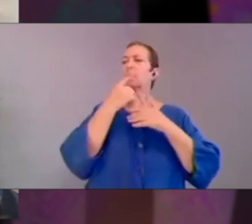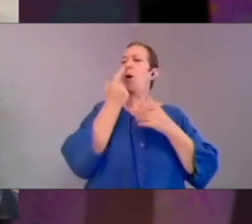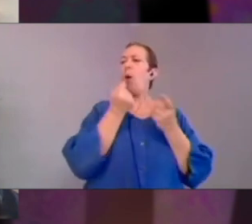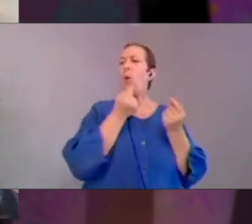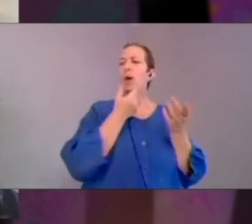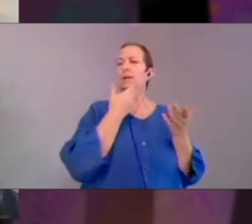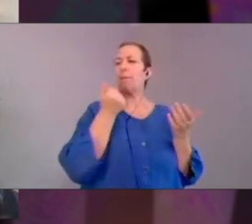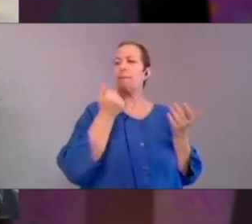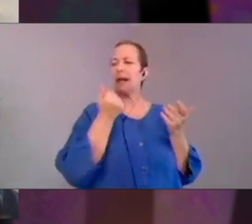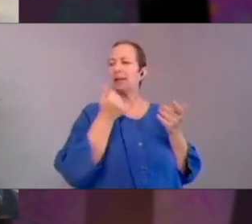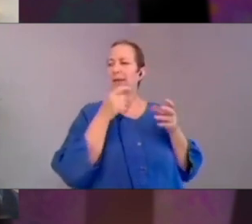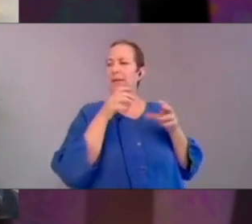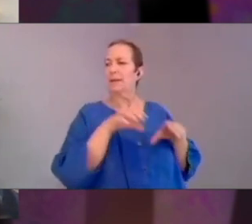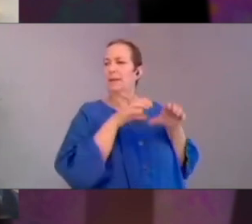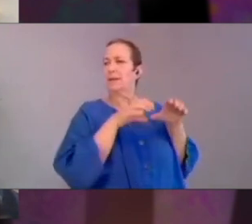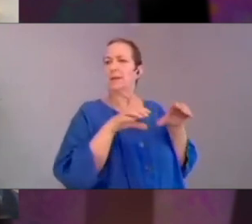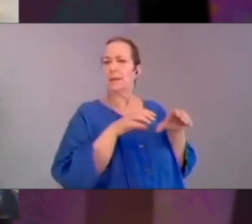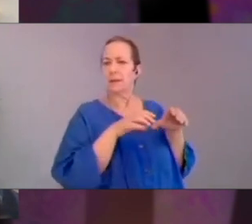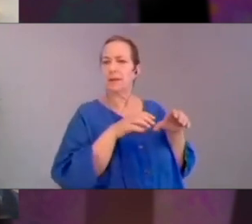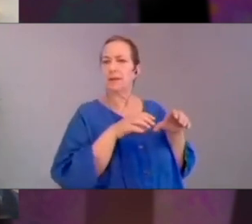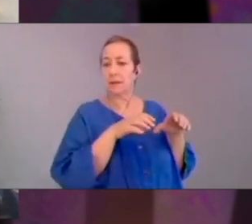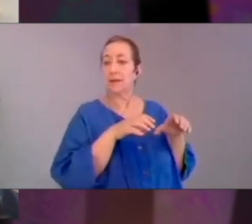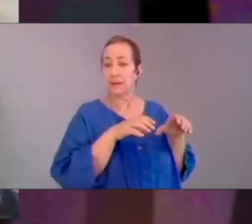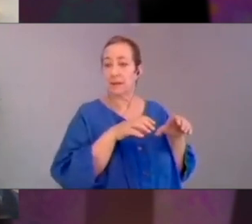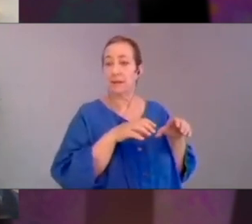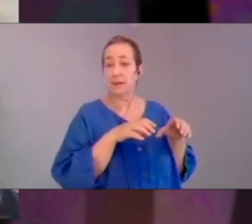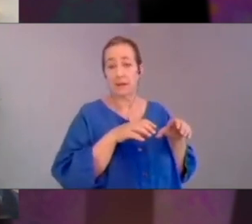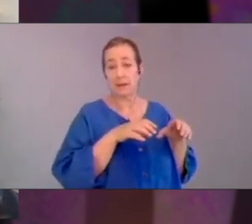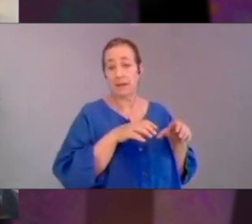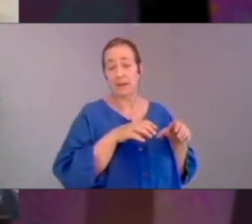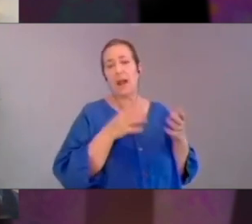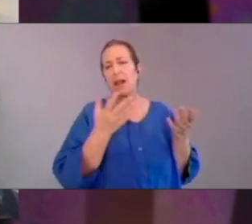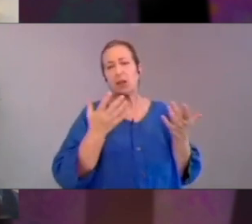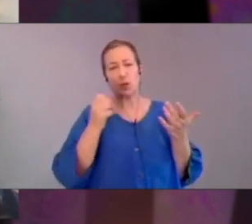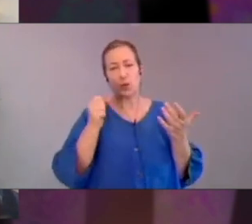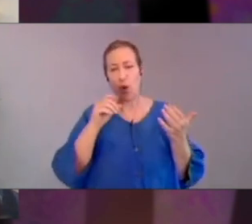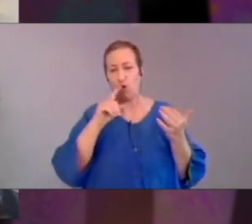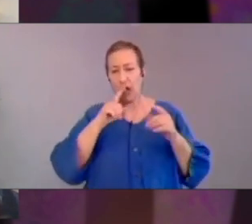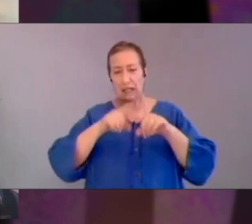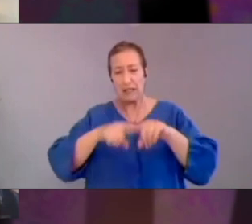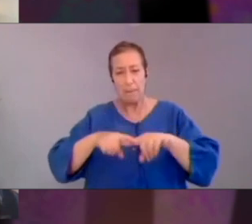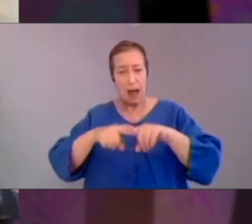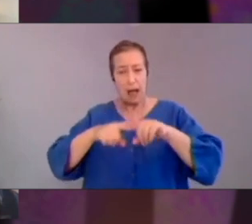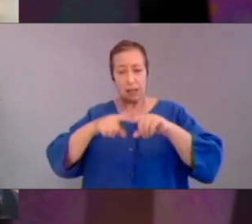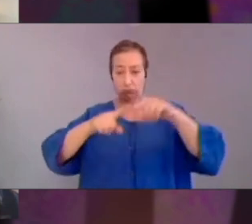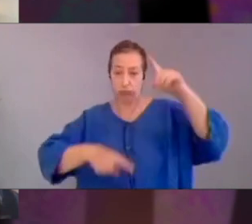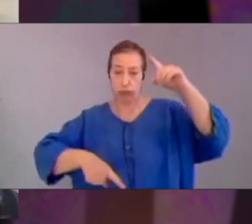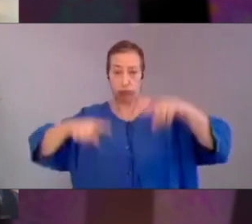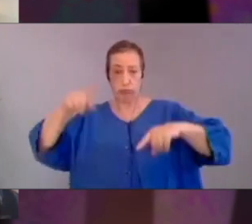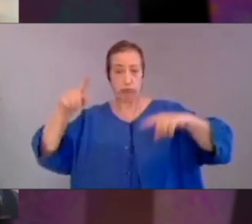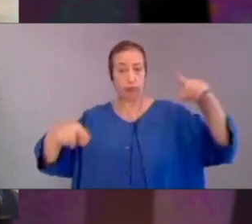is now. And, you know, yeah, it really varies. It depends. It depends a lot on the who.